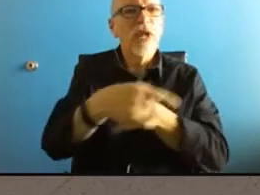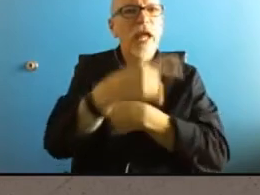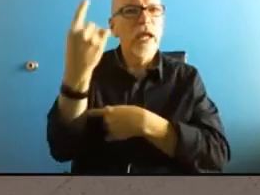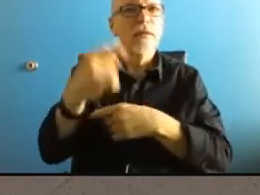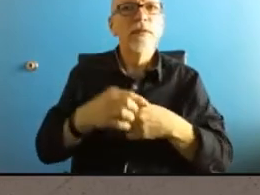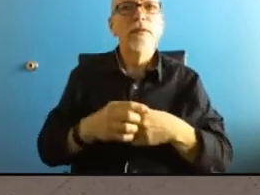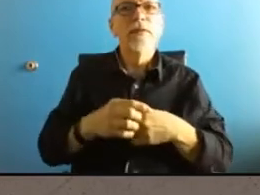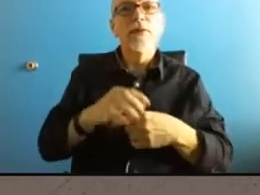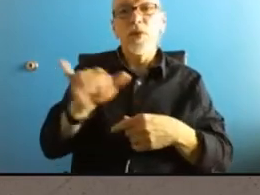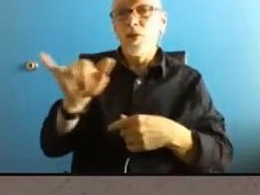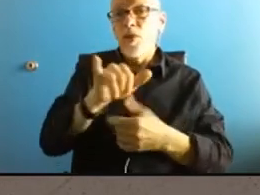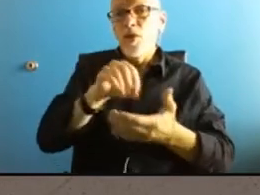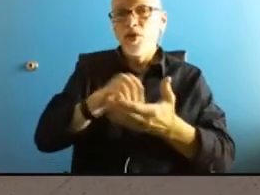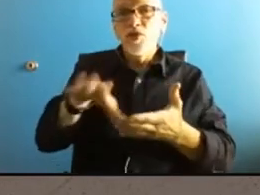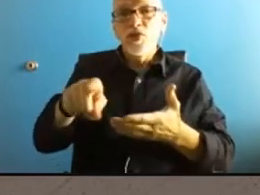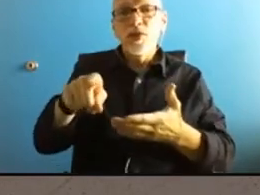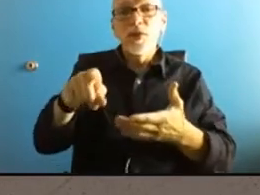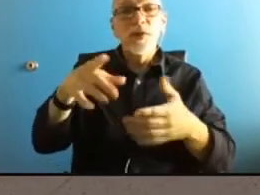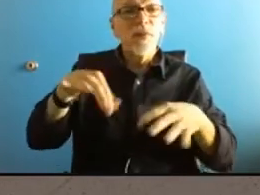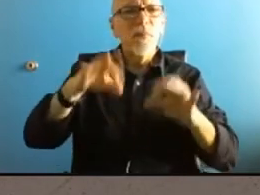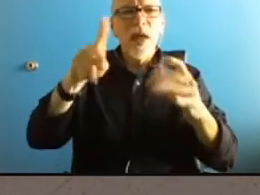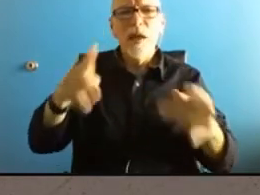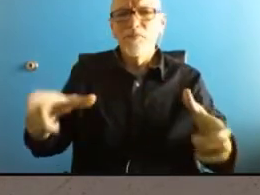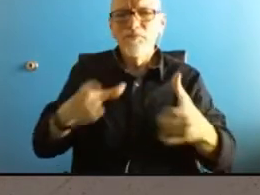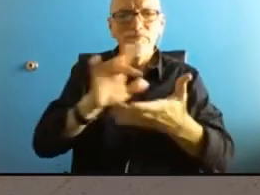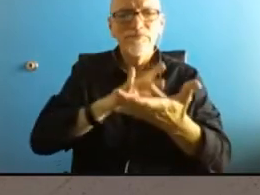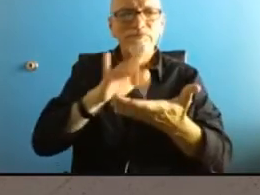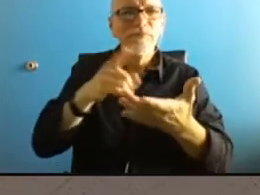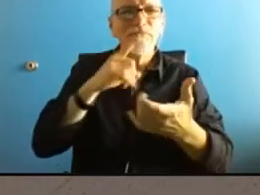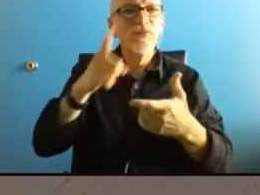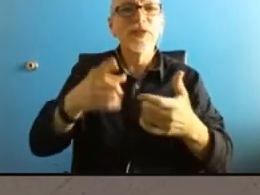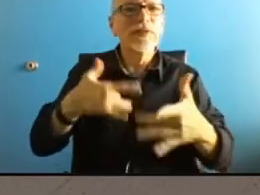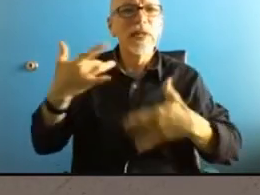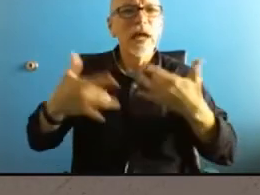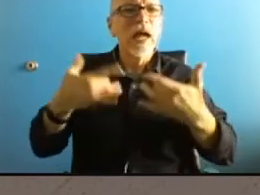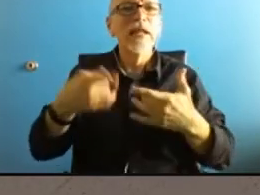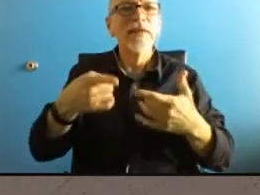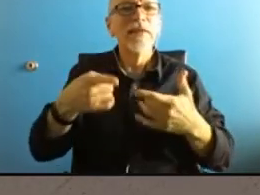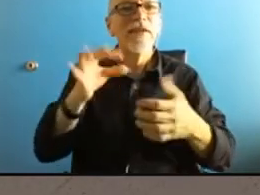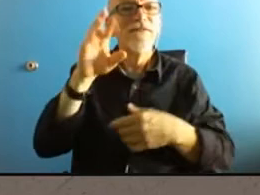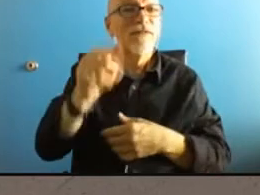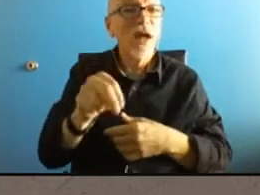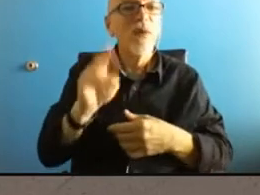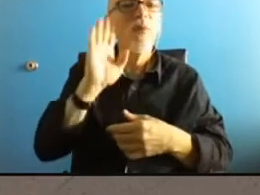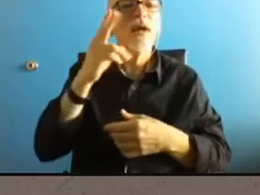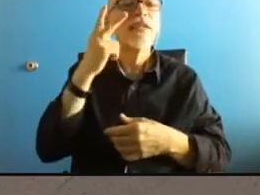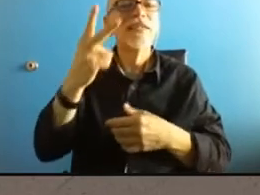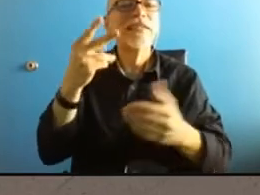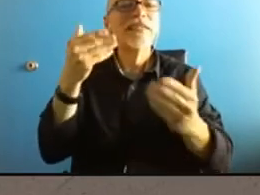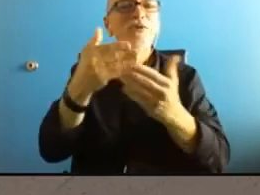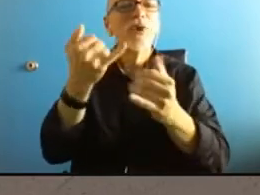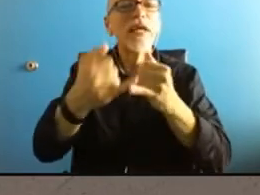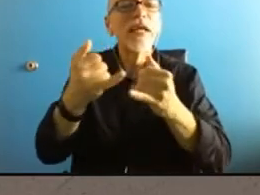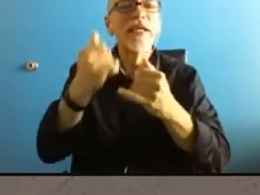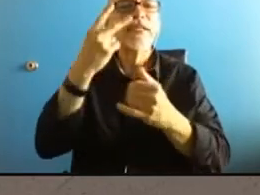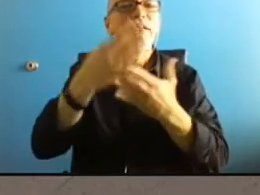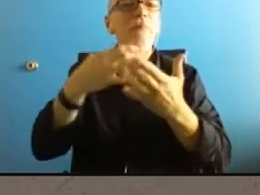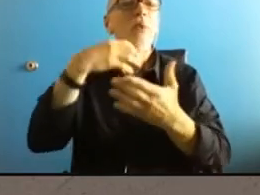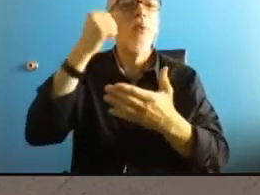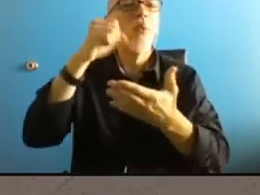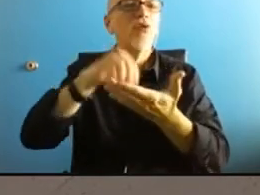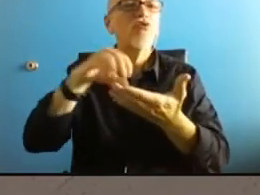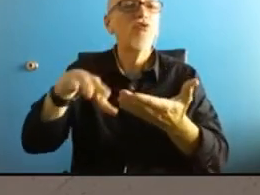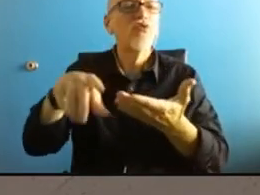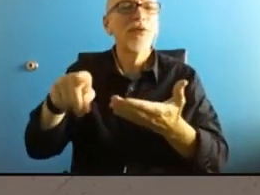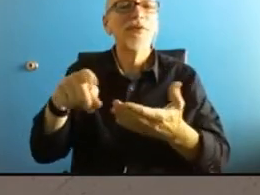students picked up these devices immediately. They were excited. They had fun. We're going to see towards the end, the older students, just some